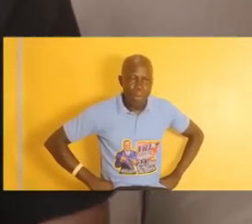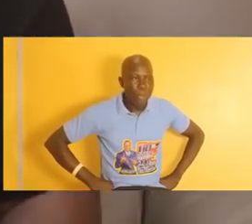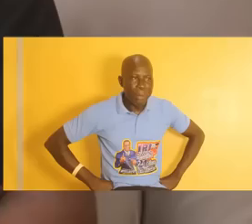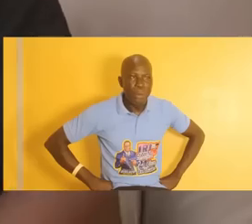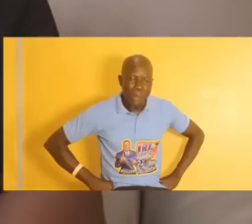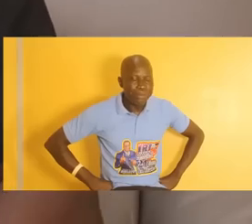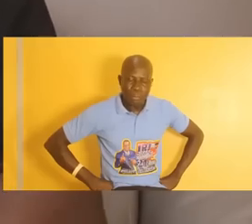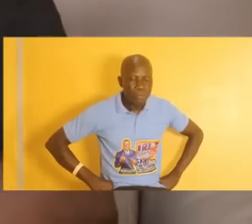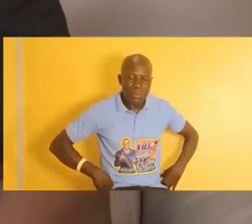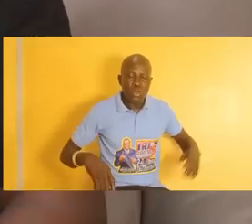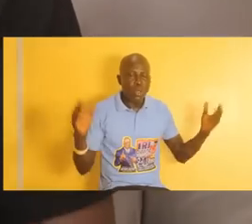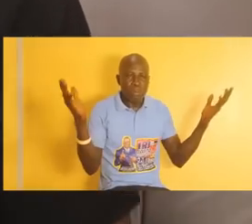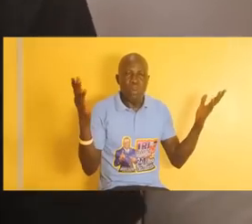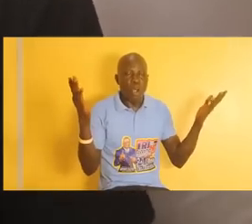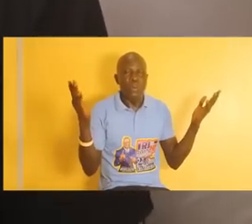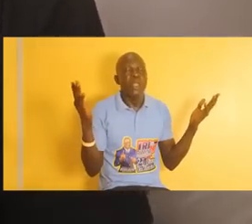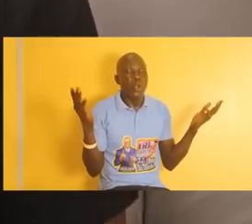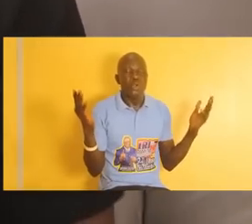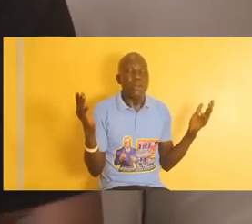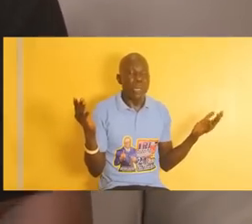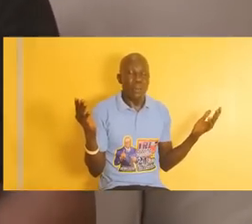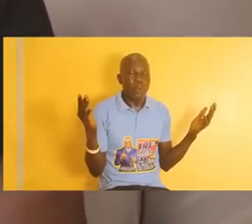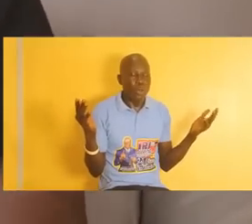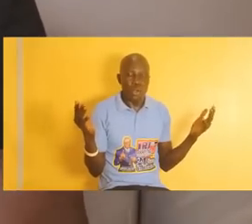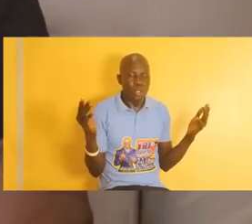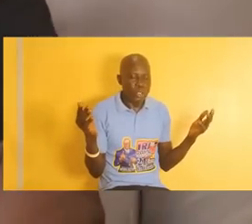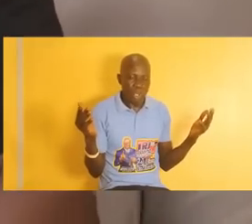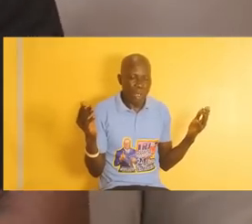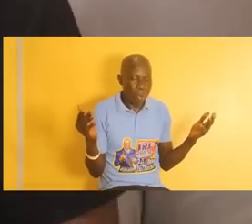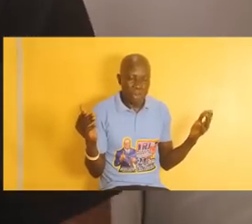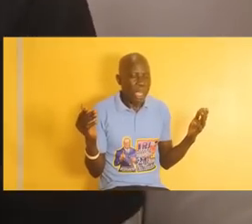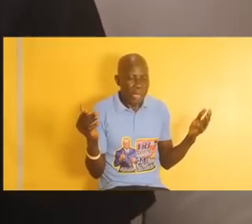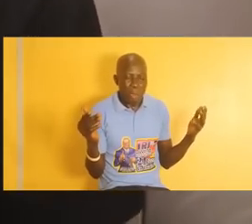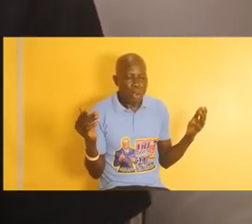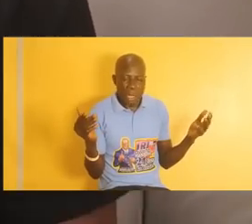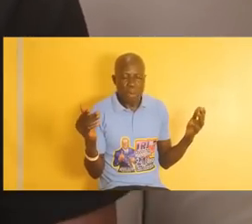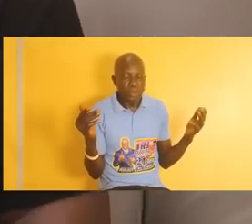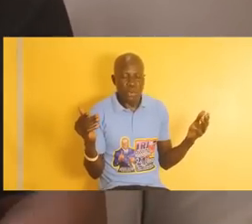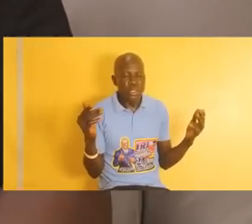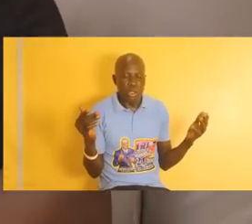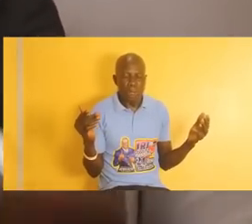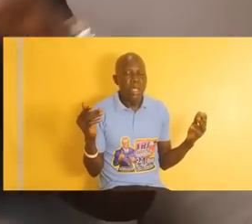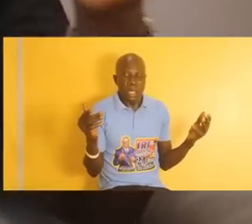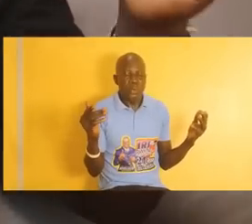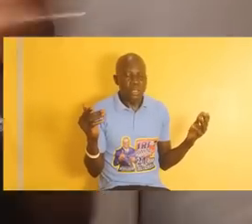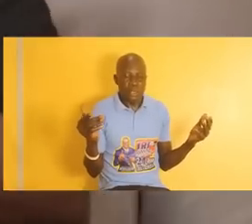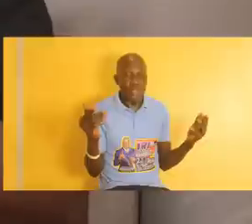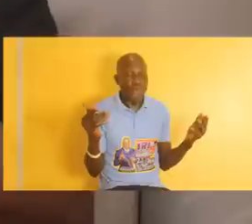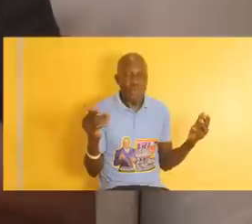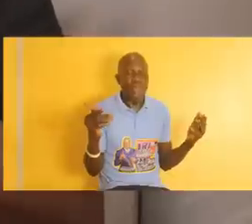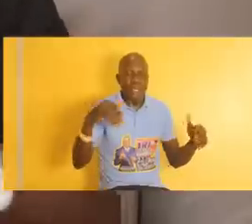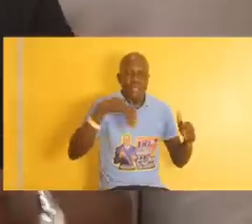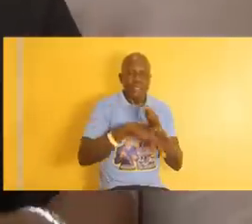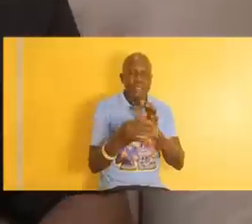God. Oh my God. Oh my God. Oh my God. Oh my God. Oh my God. Oh my God. Oh my God. Oh my God. Oh my God. Oh my God. Oh my God. Oh my God. Oh my God. Oh my God. Oh my God. Oh my God. Oh my God. Oh my God. Oh my